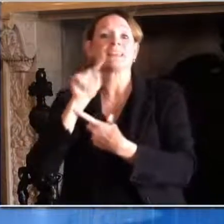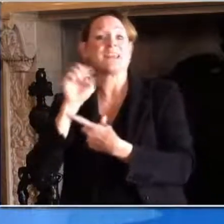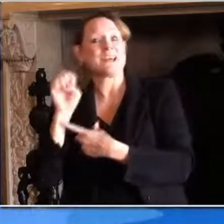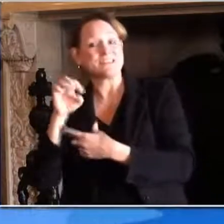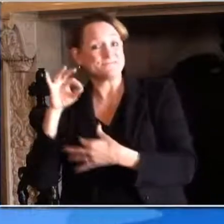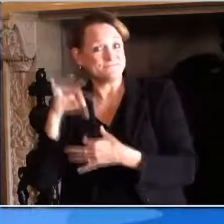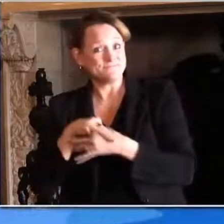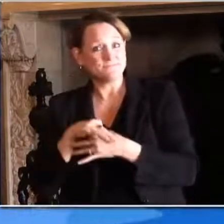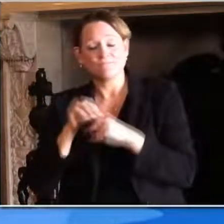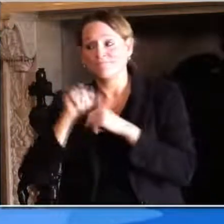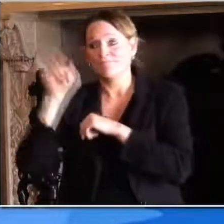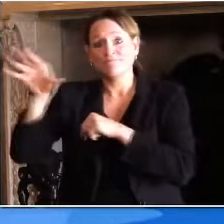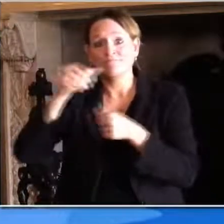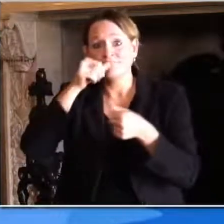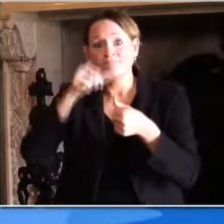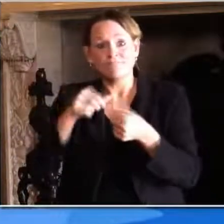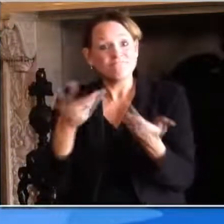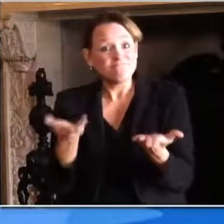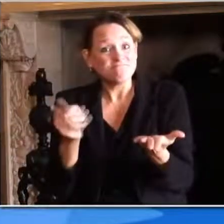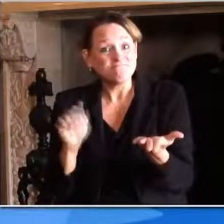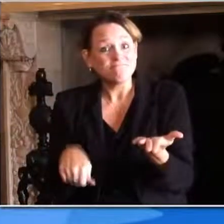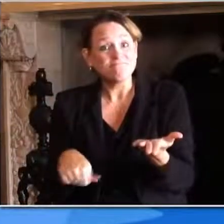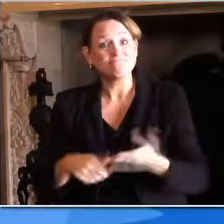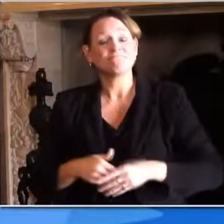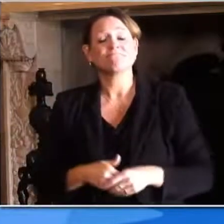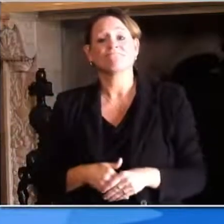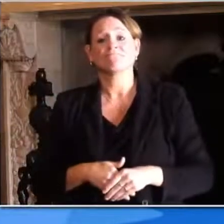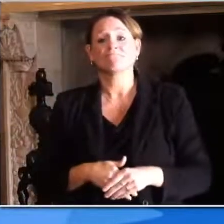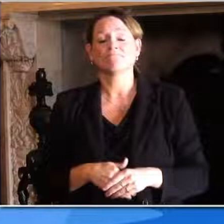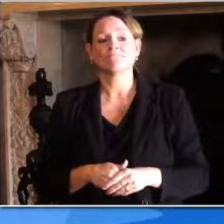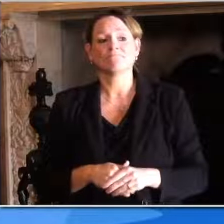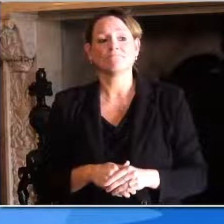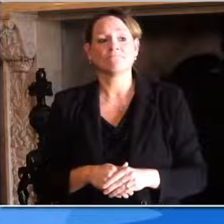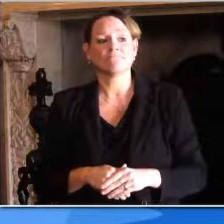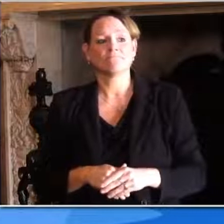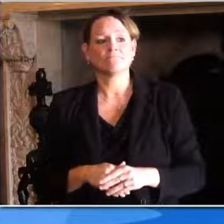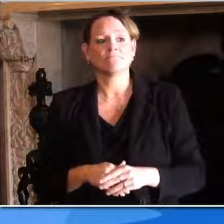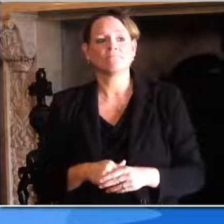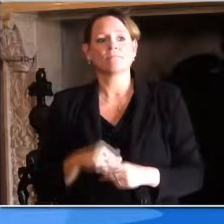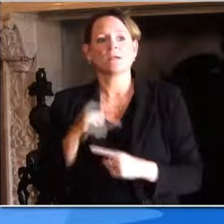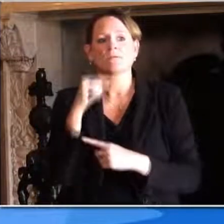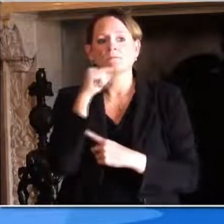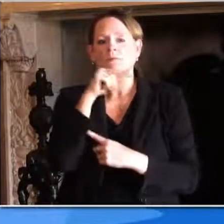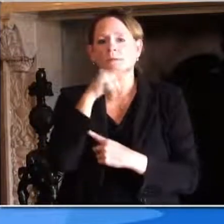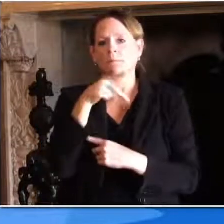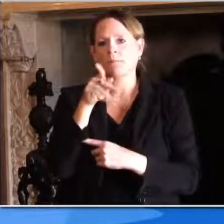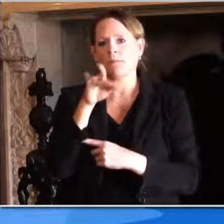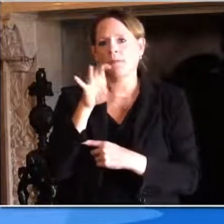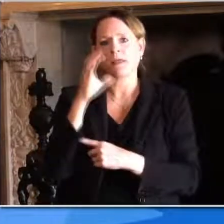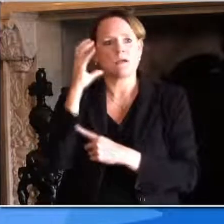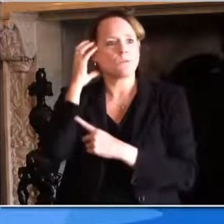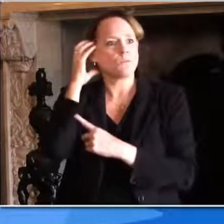you, Kia. Now to LaToya Tiffany Whitley from Milwaukee Public Radio. LaToya?